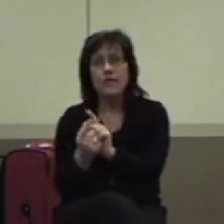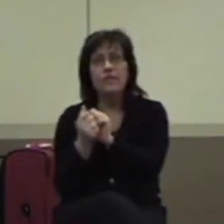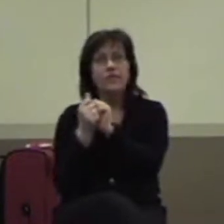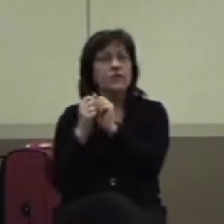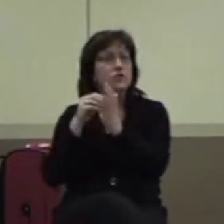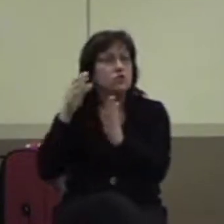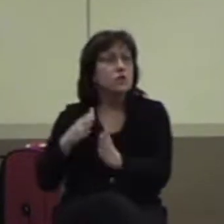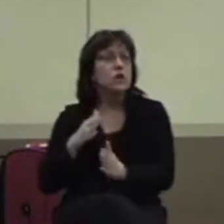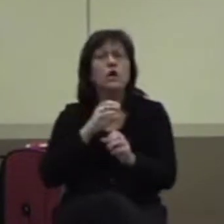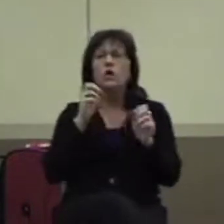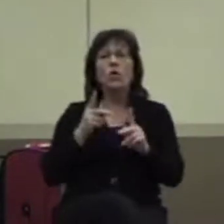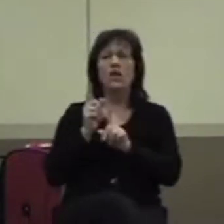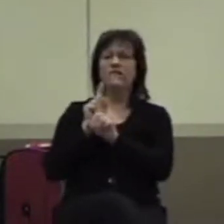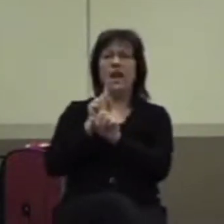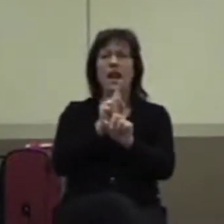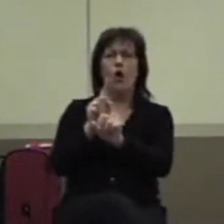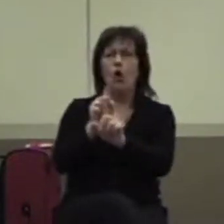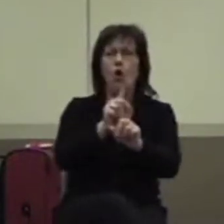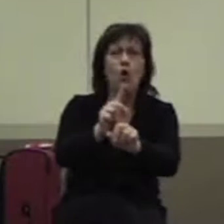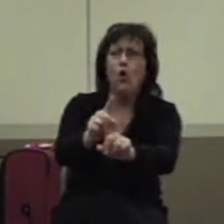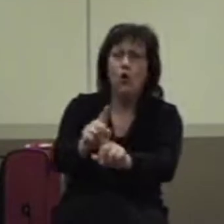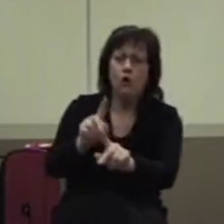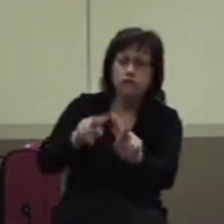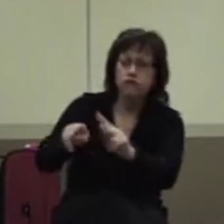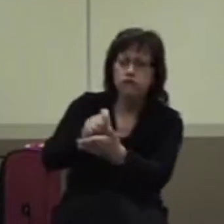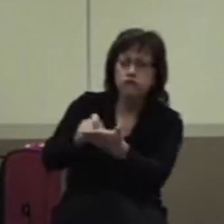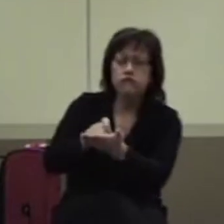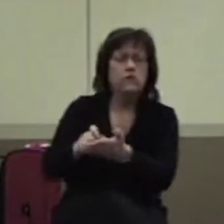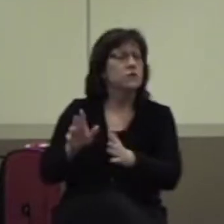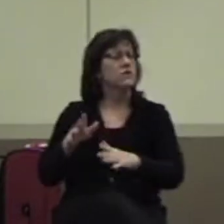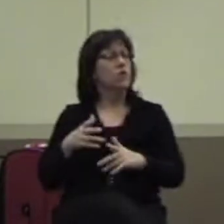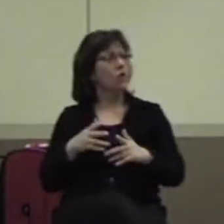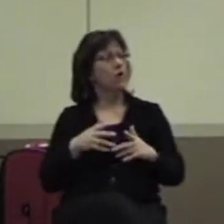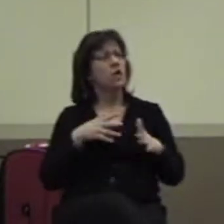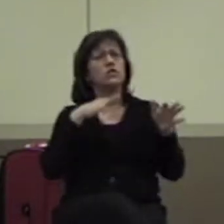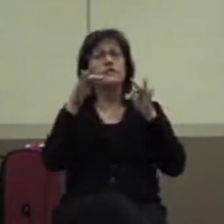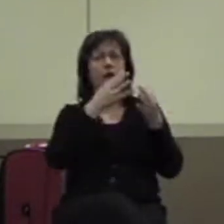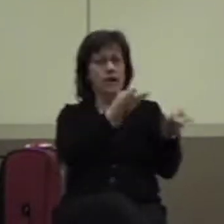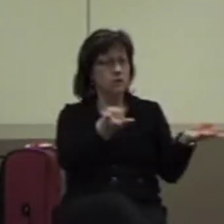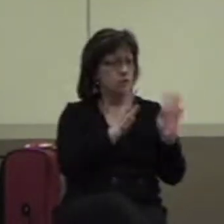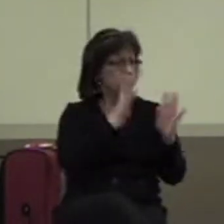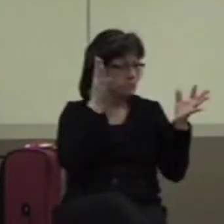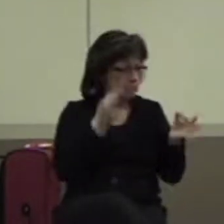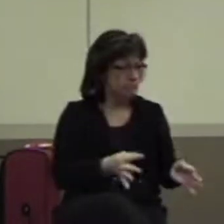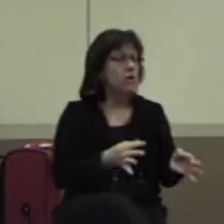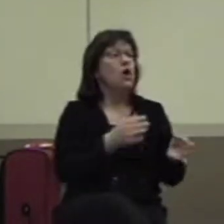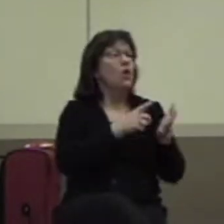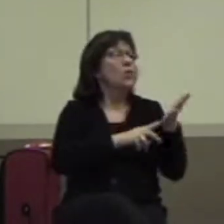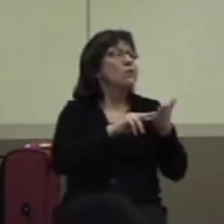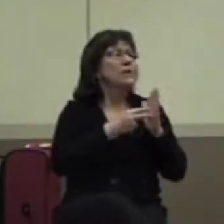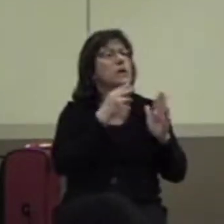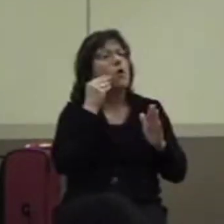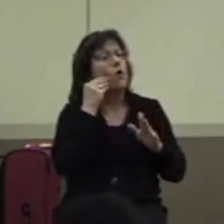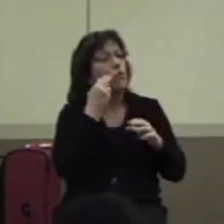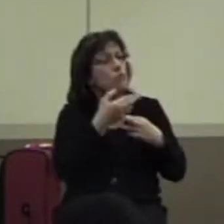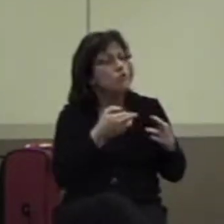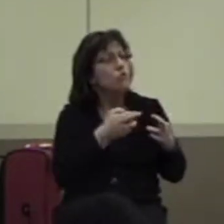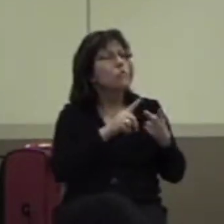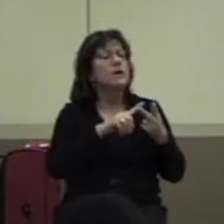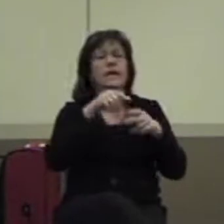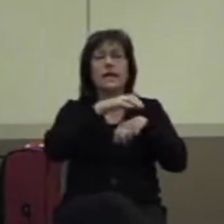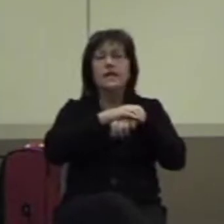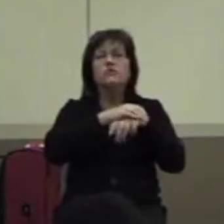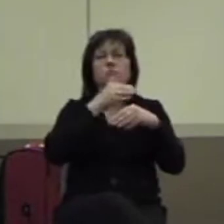student. So nobody follows this student around, and we define, what do we mean by homeroom? What do we mean by English, math,